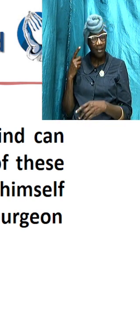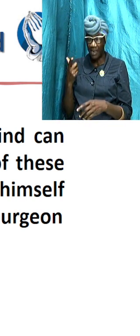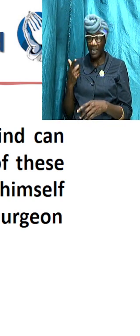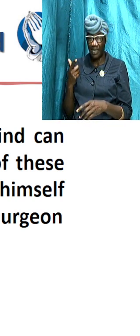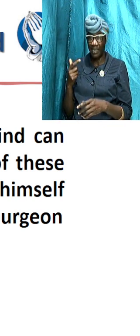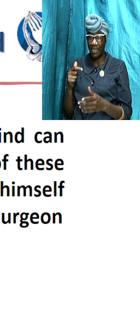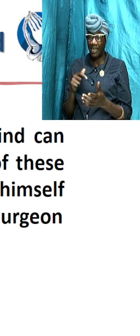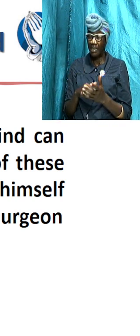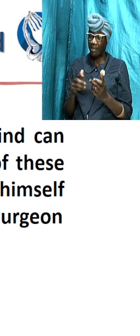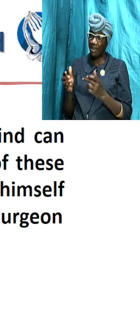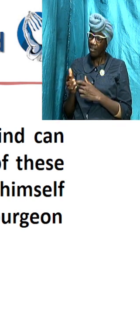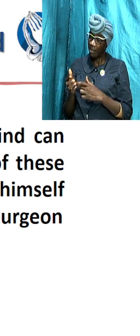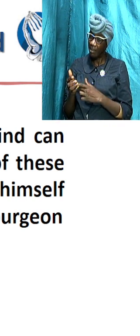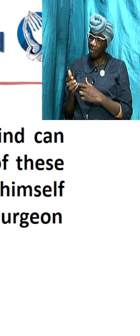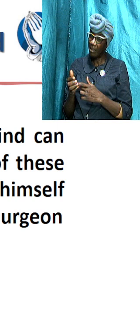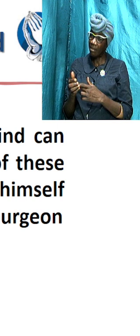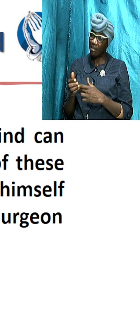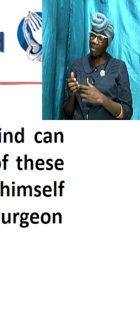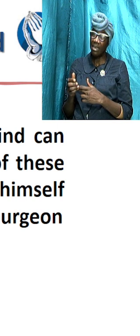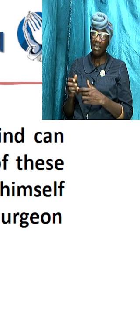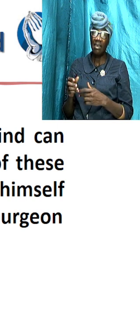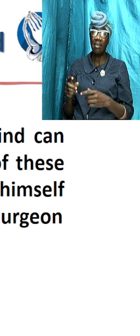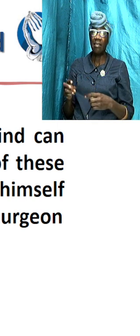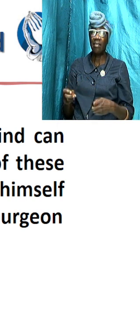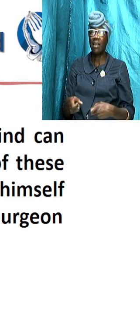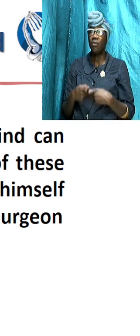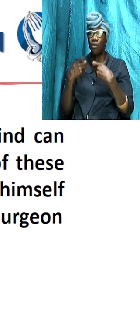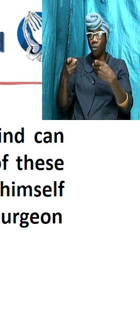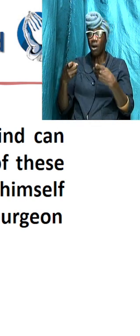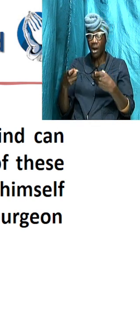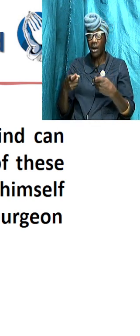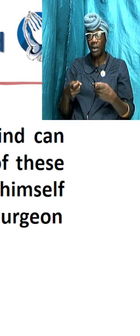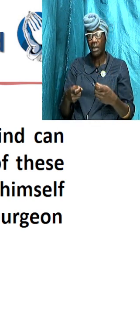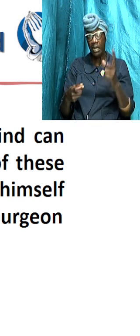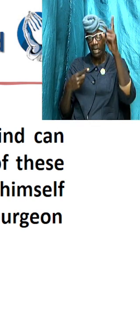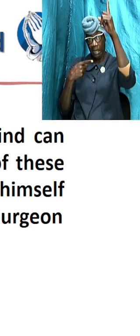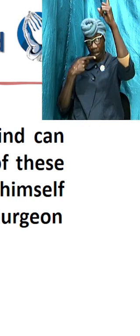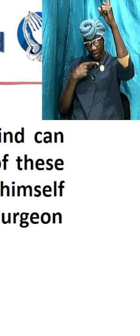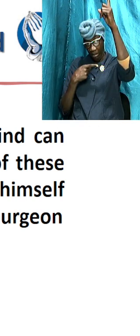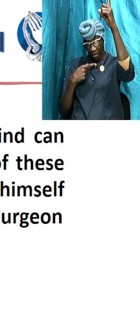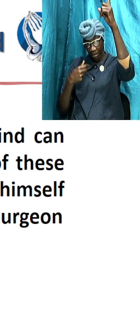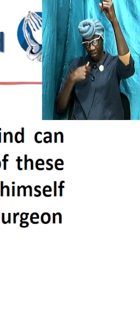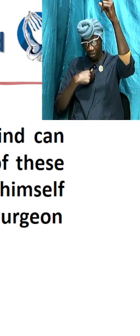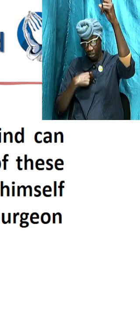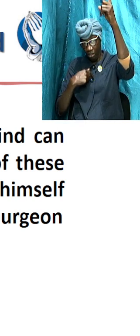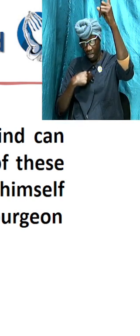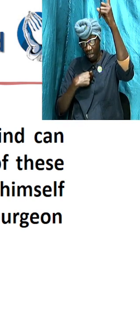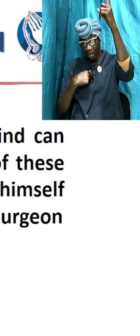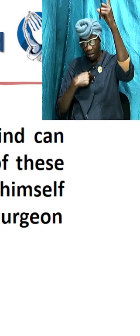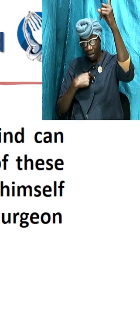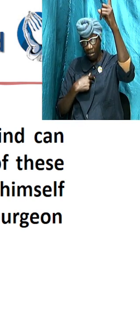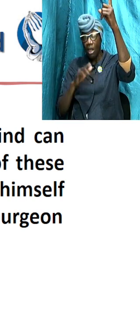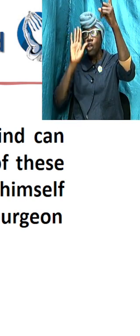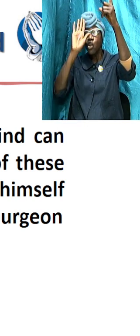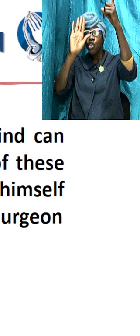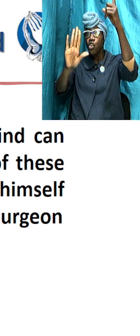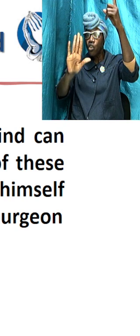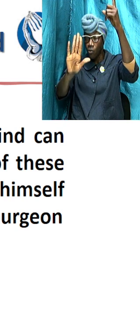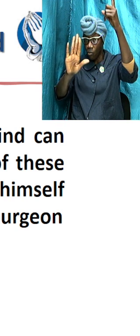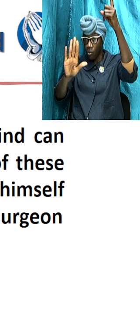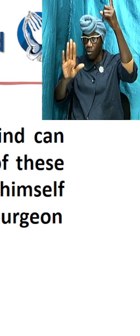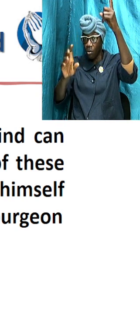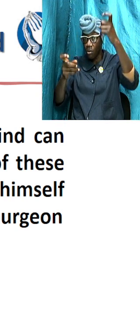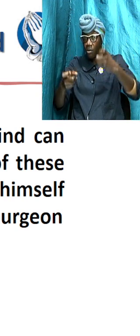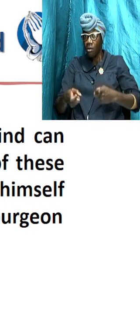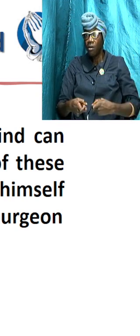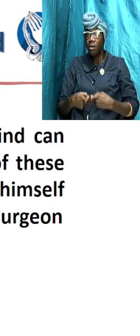is the ultimate reward. He says, I am thy reward. God himself going to be the reward of his